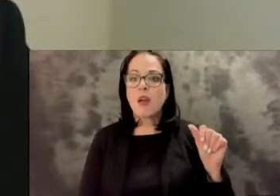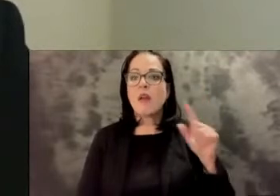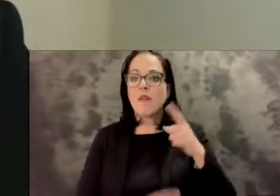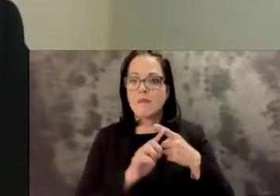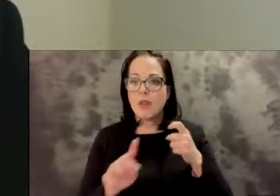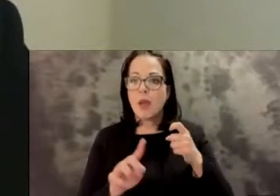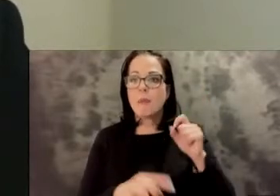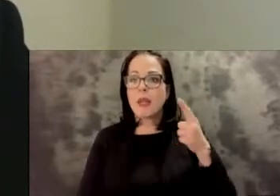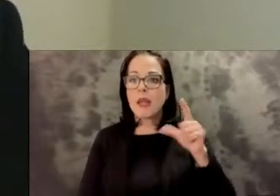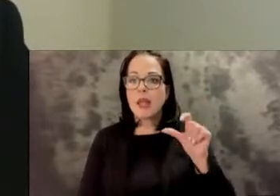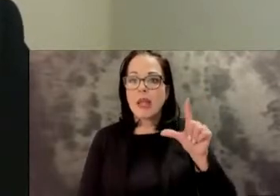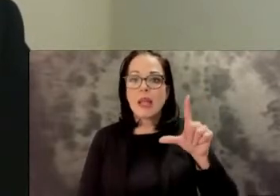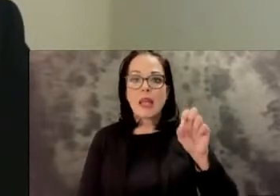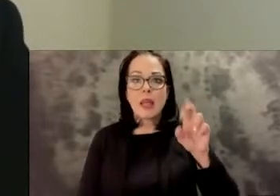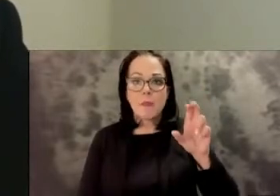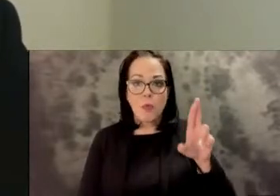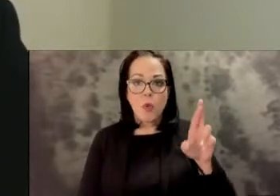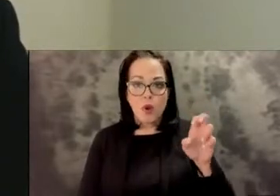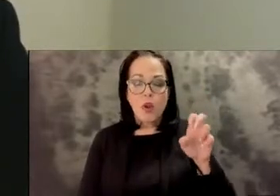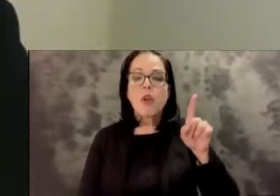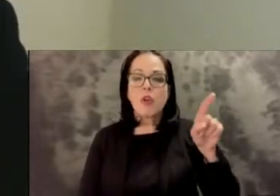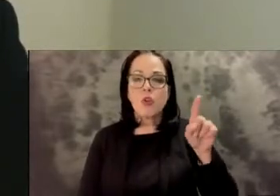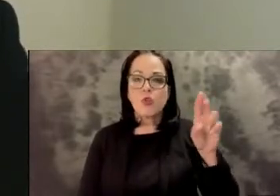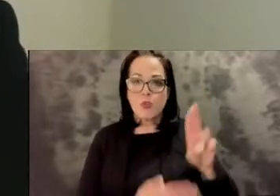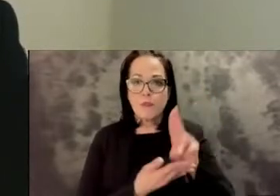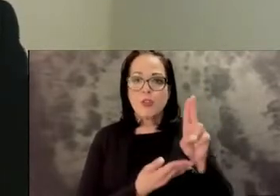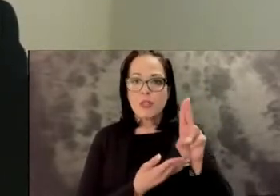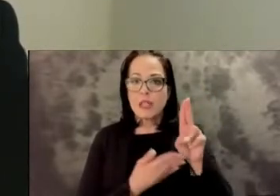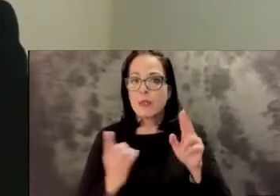University. You have 3 minutes, and please proceed.